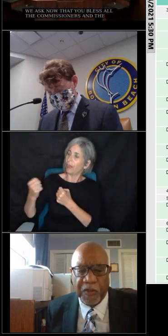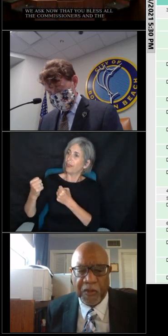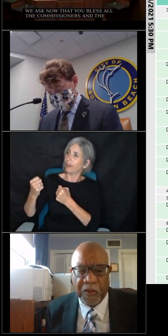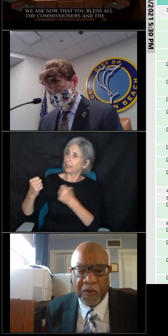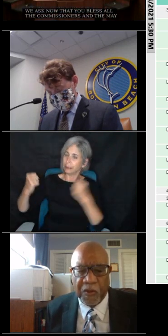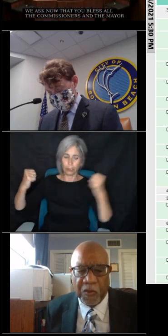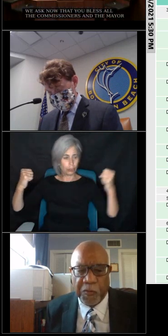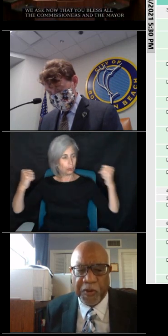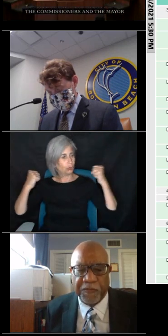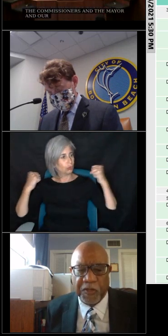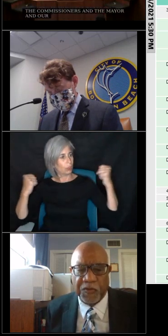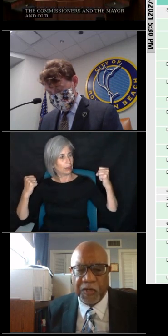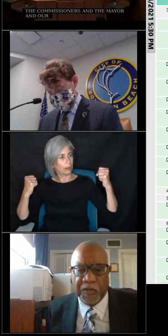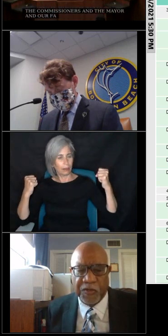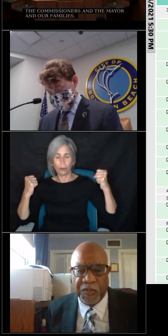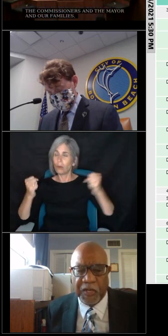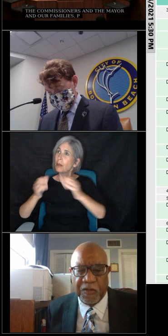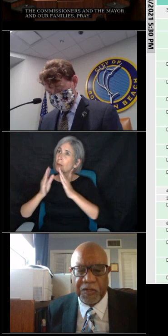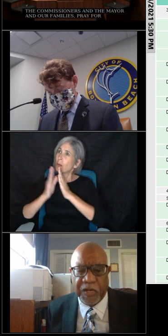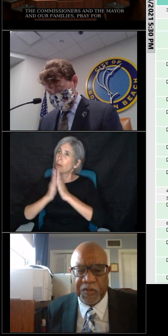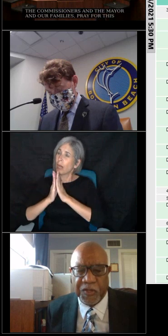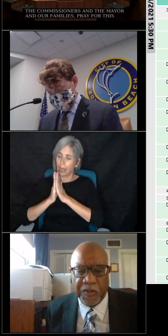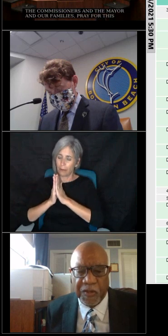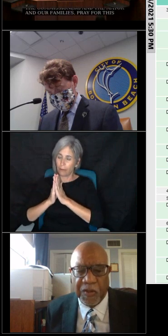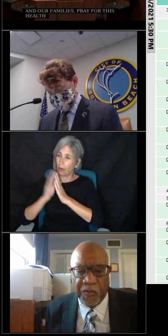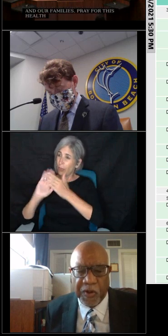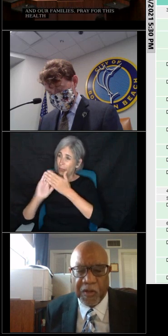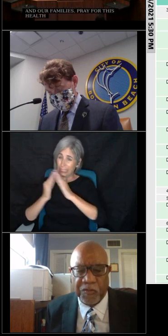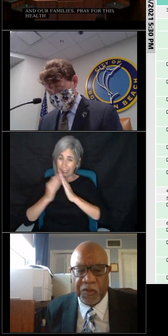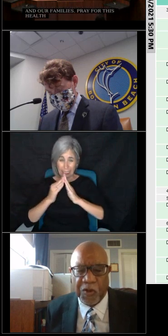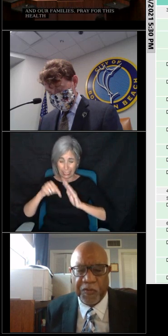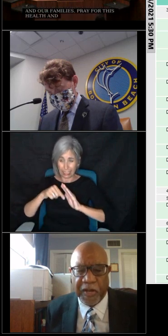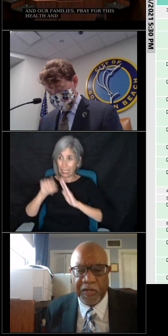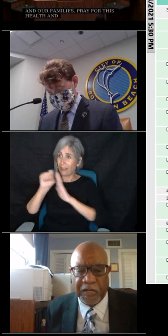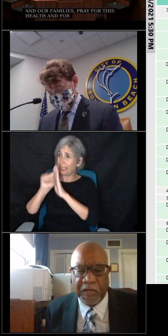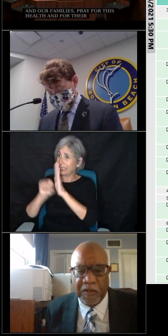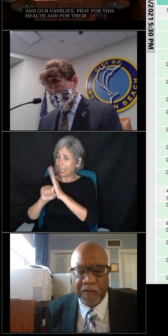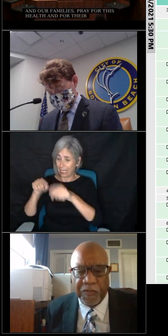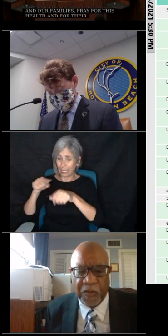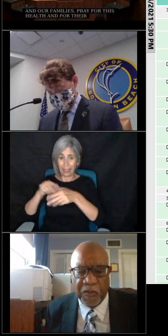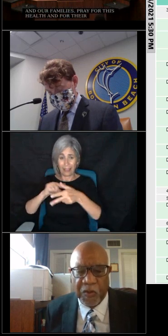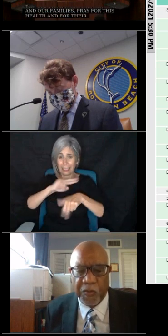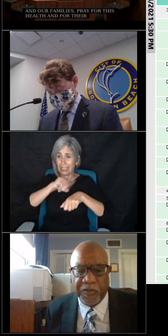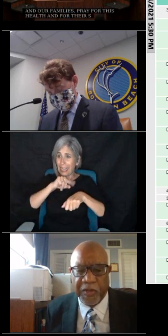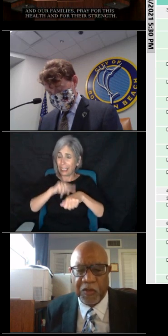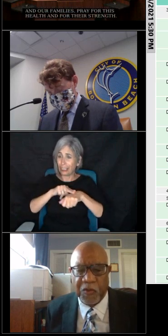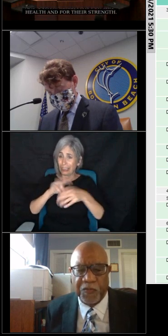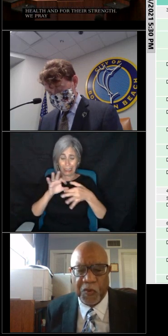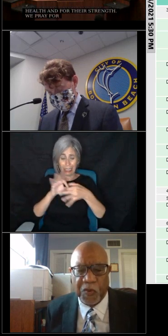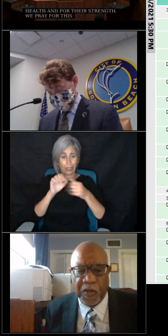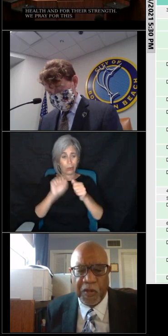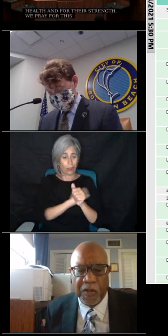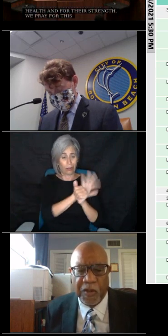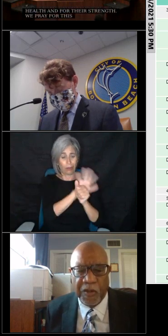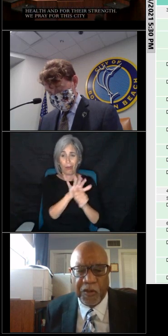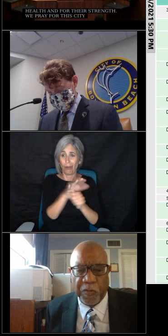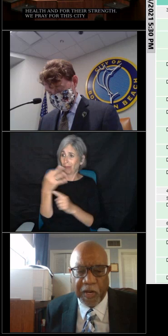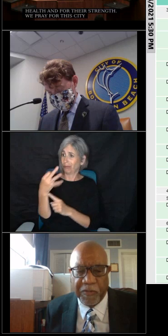strength. We pray for this city and the state and this nation when it comes to COVID-19. We want to thank you